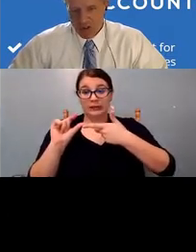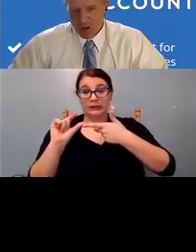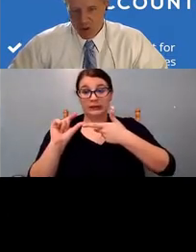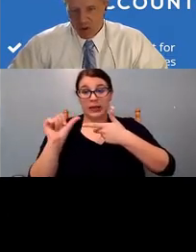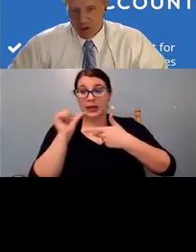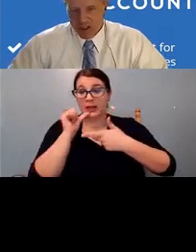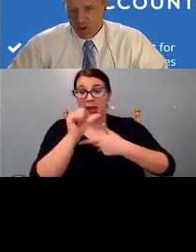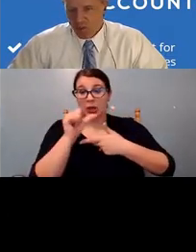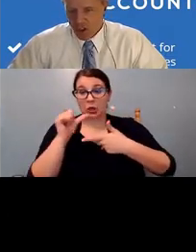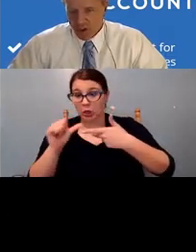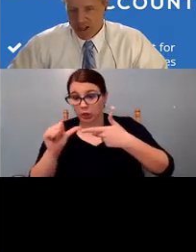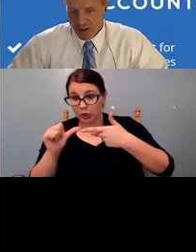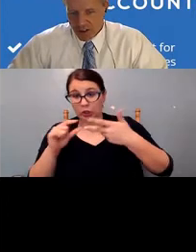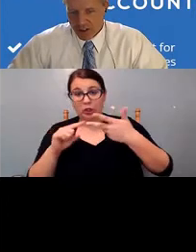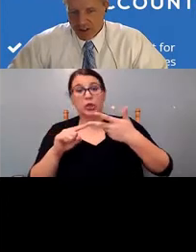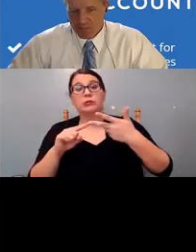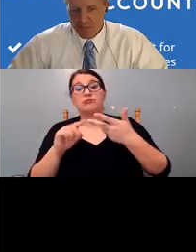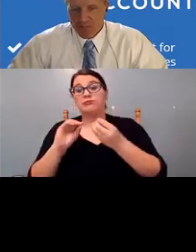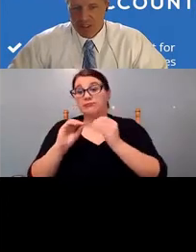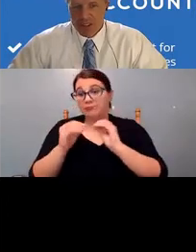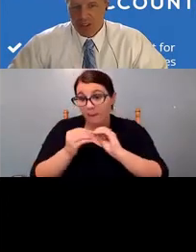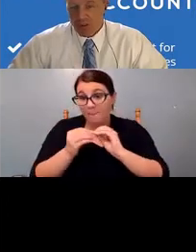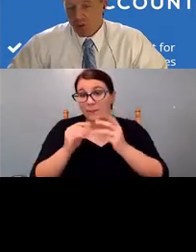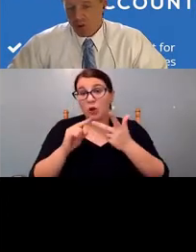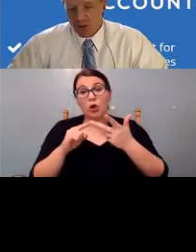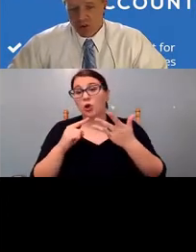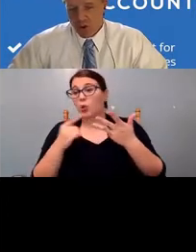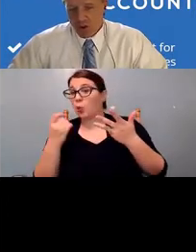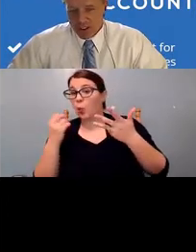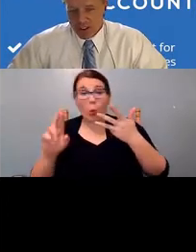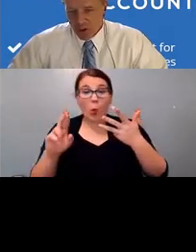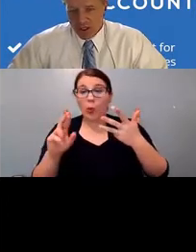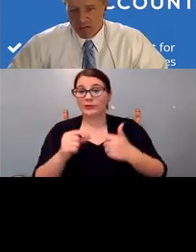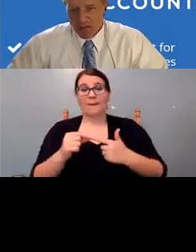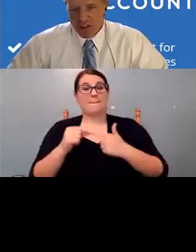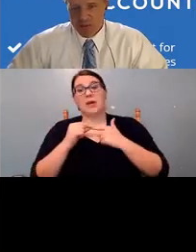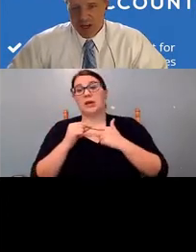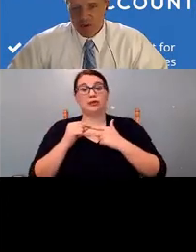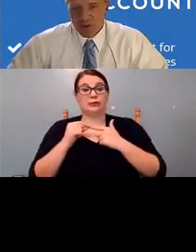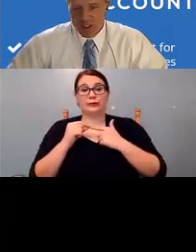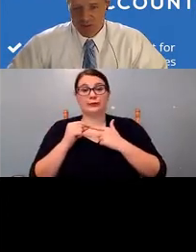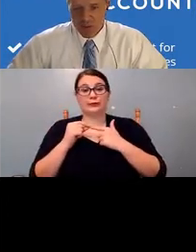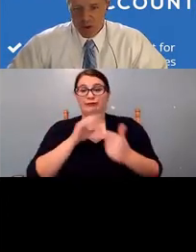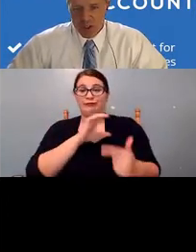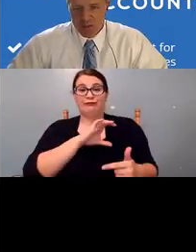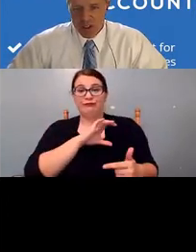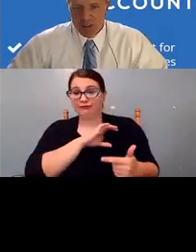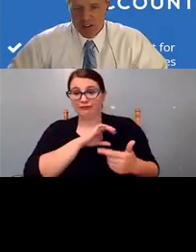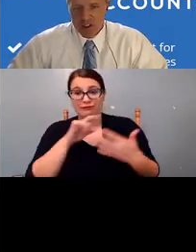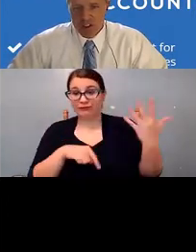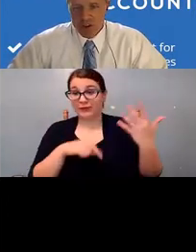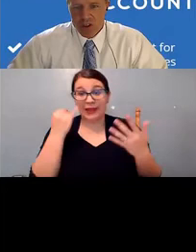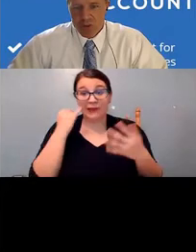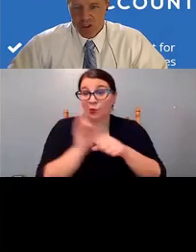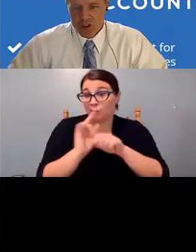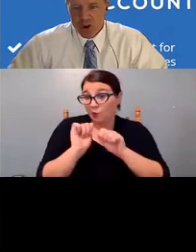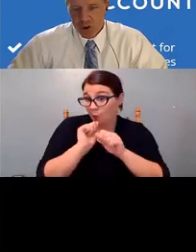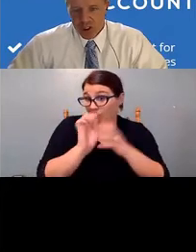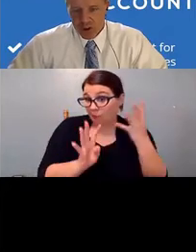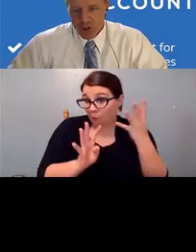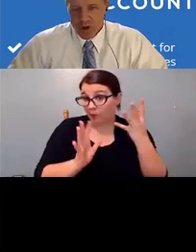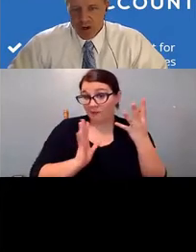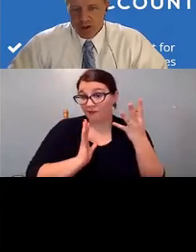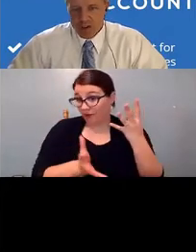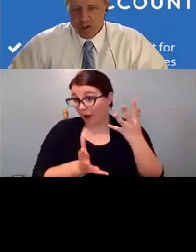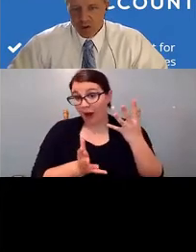number, or a special character. If you use all 4, that's great. Makes your password even more complex and secure, but you're